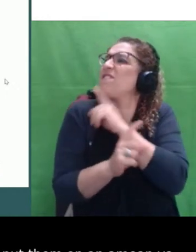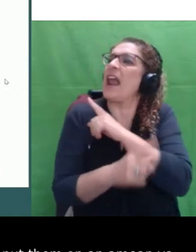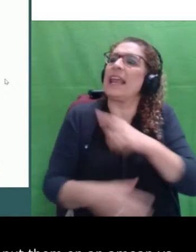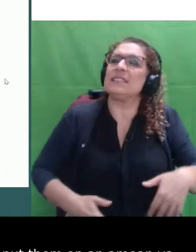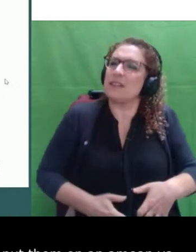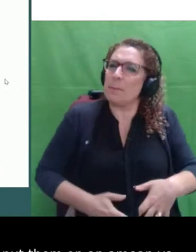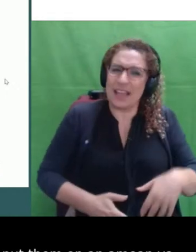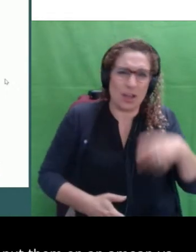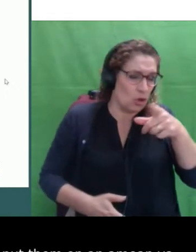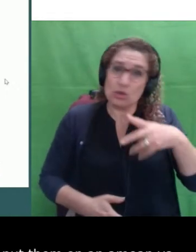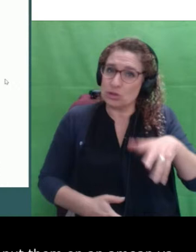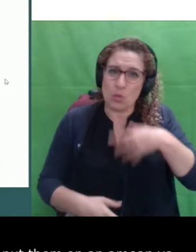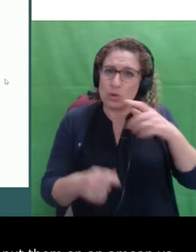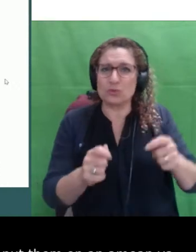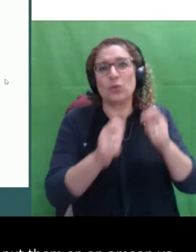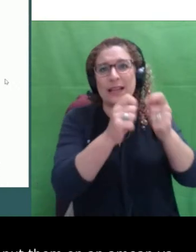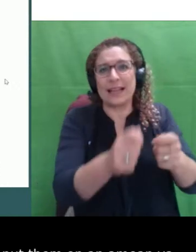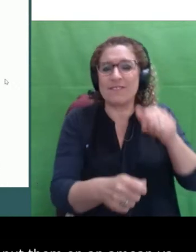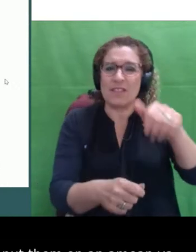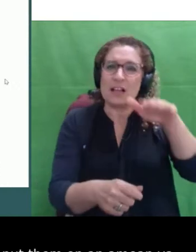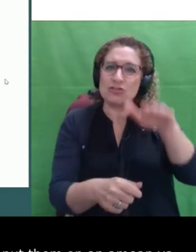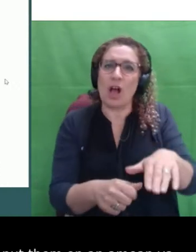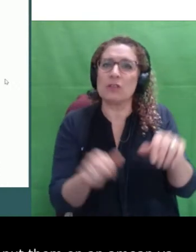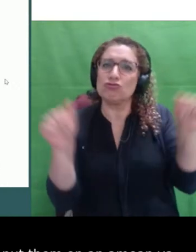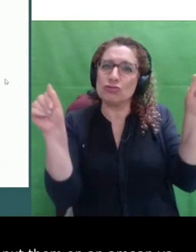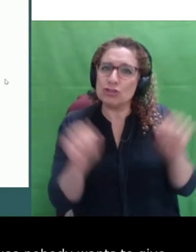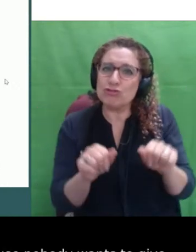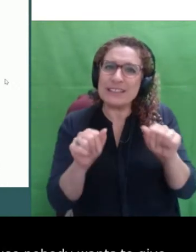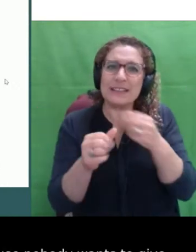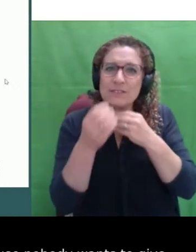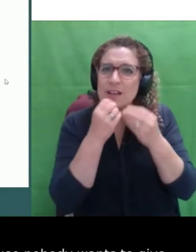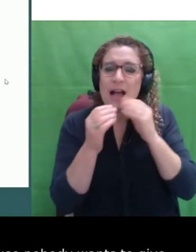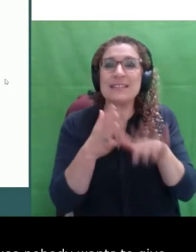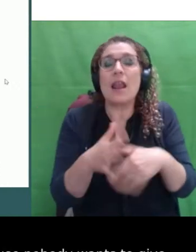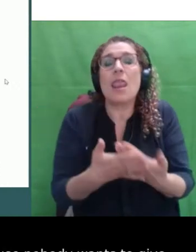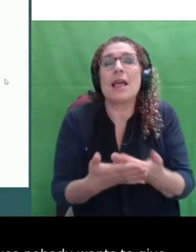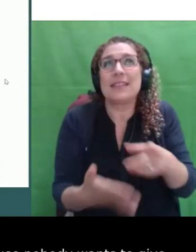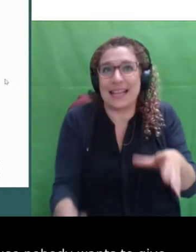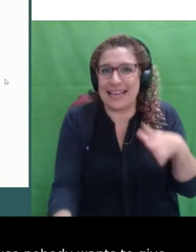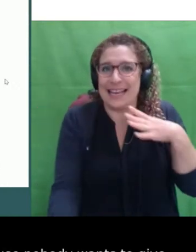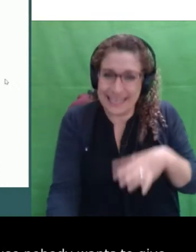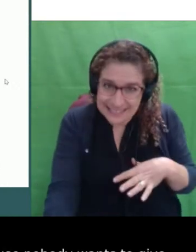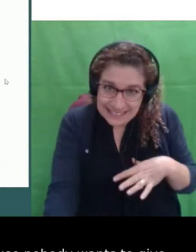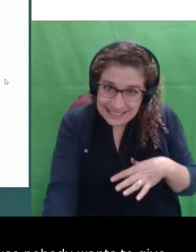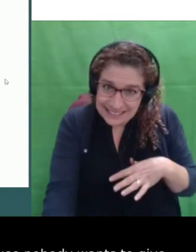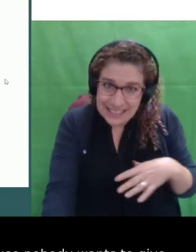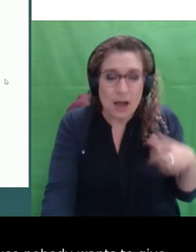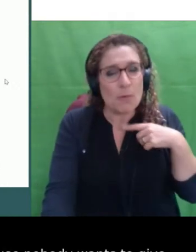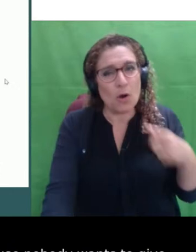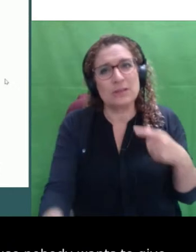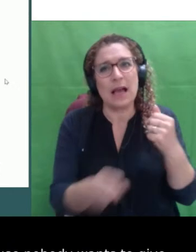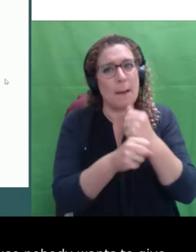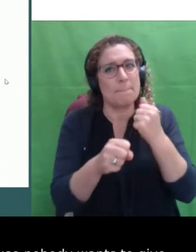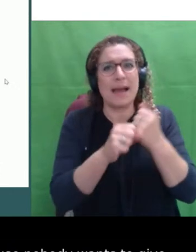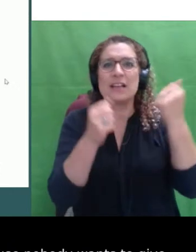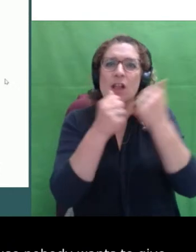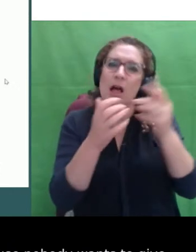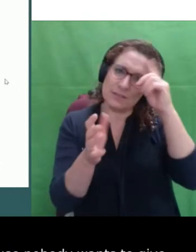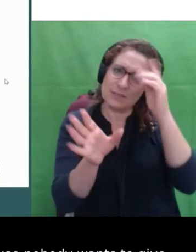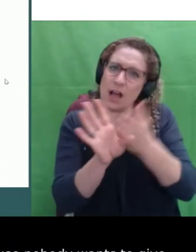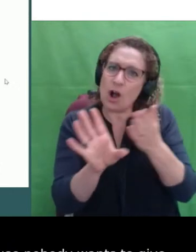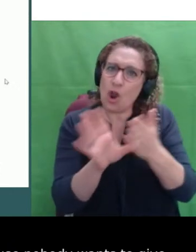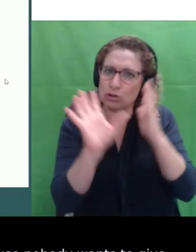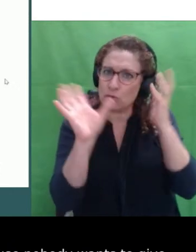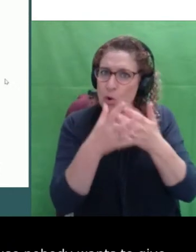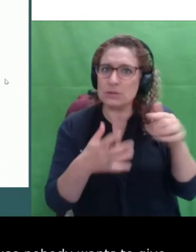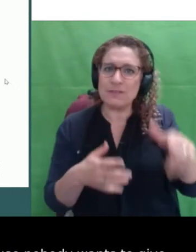give their child a restrictive diet unless they really need to it causes lots of psychological concerns for the child and the family